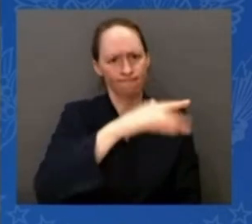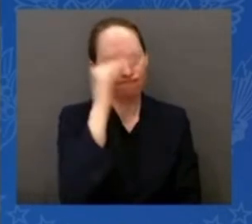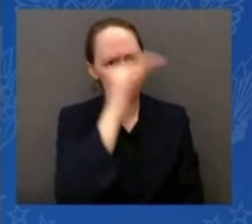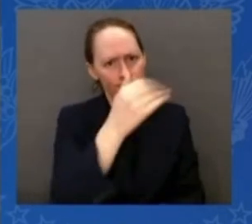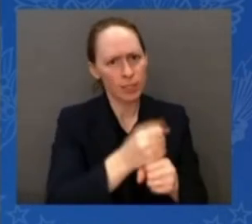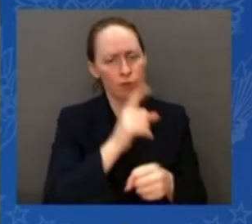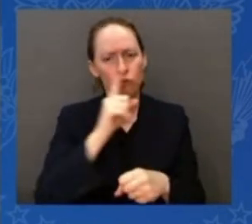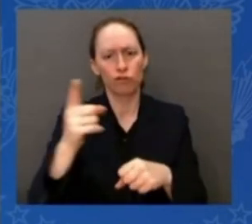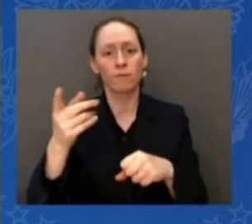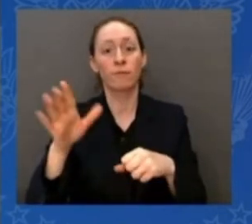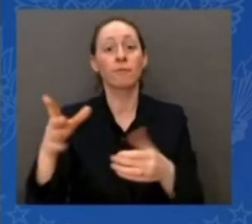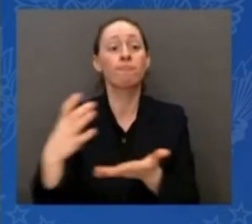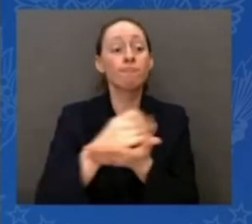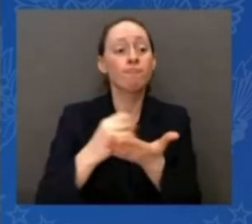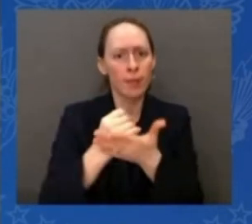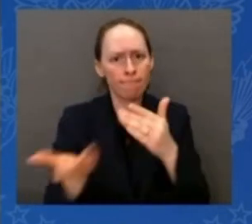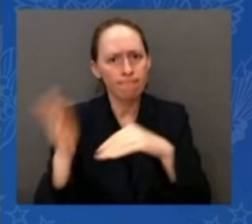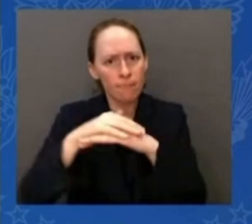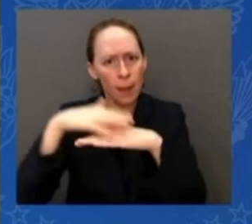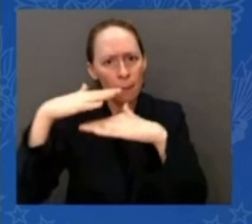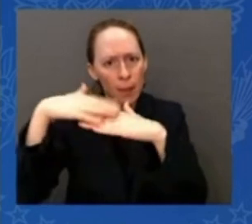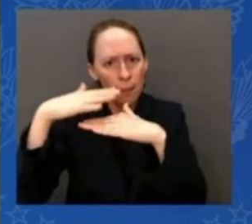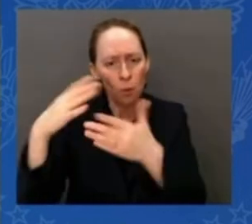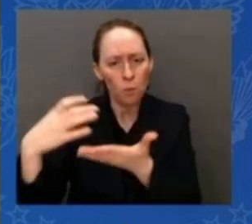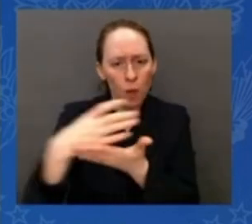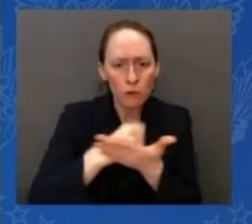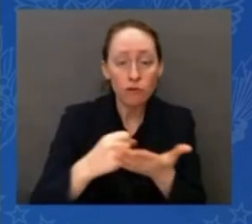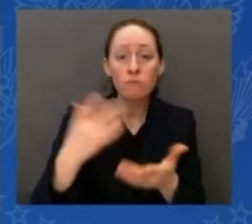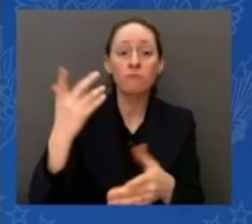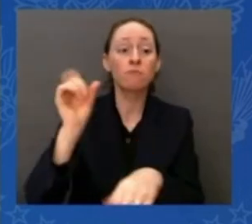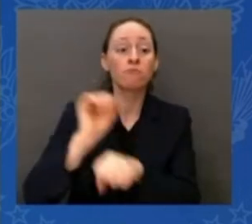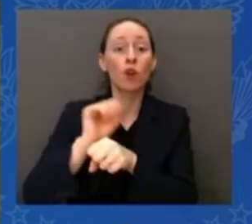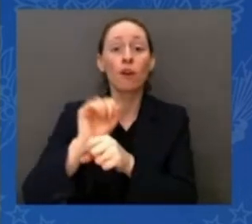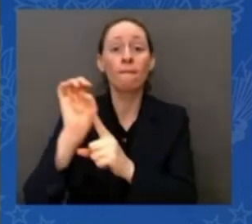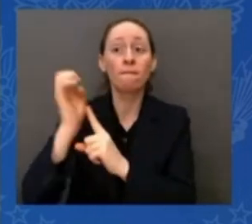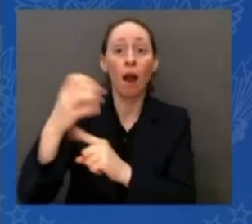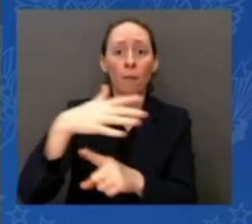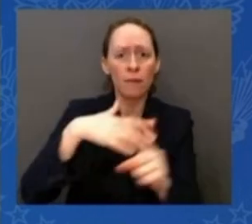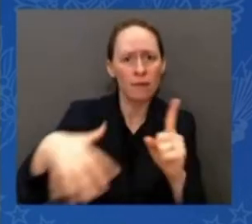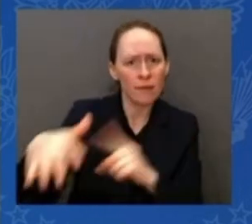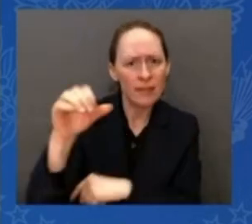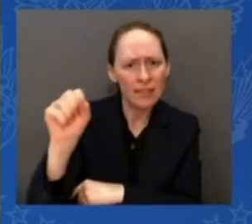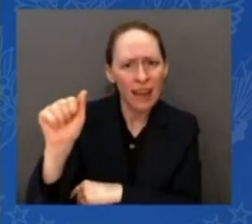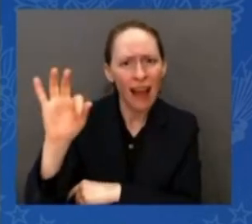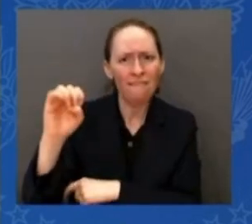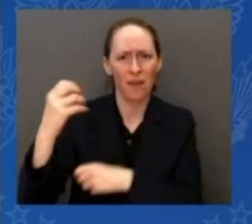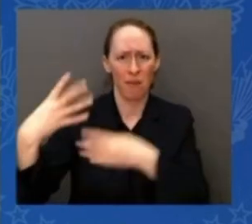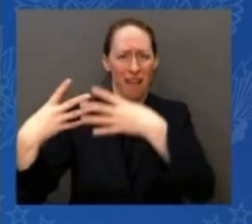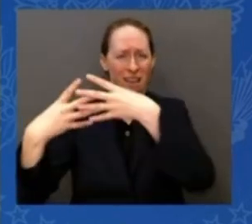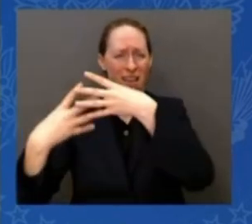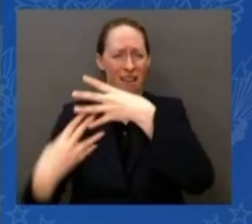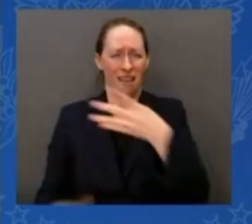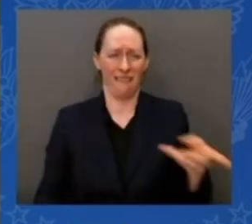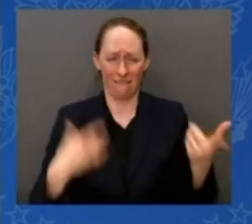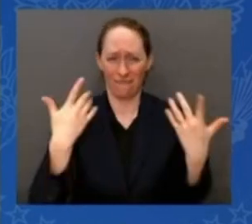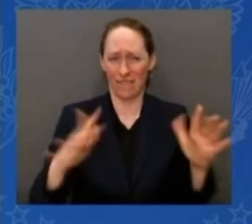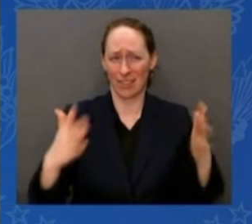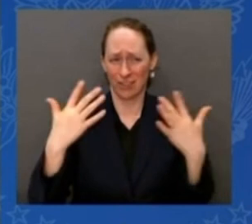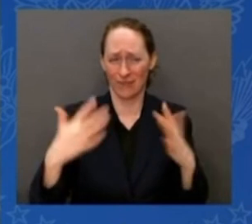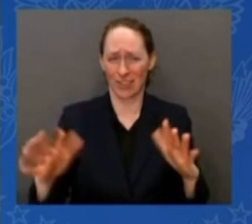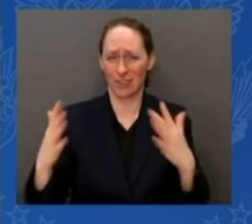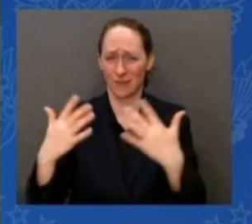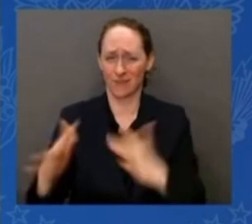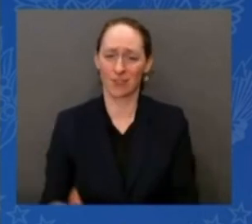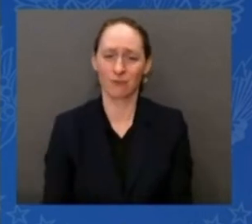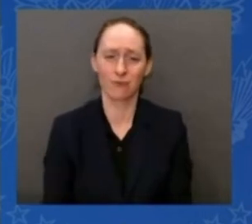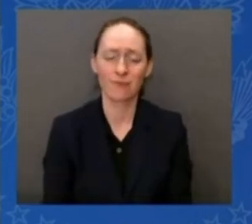workplace safety standards, and so much more. The Department of Labor, she's led the effort to ensure jobs of high-growth industries